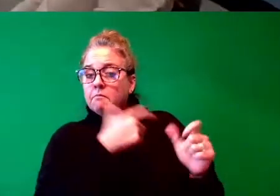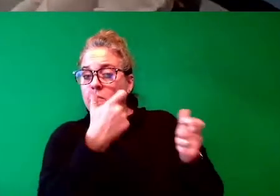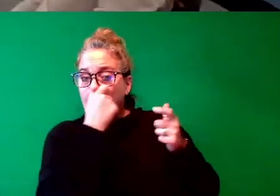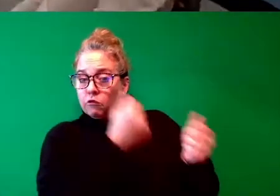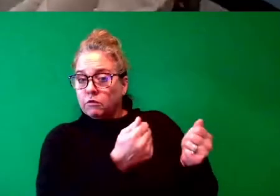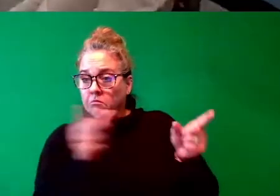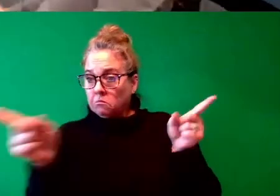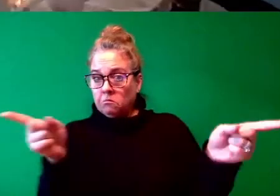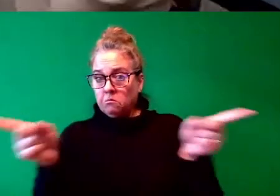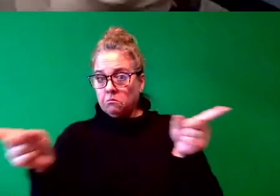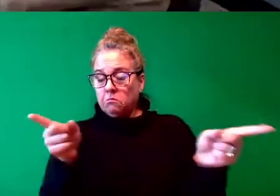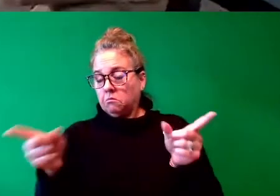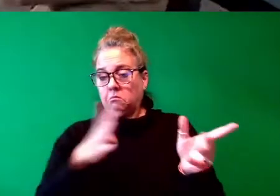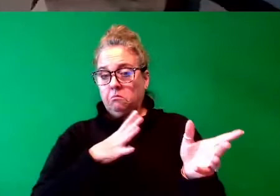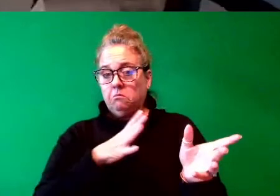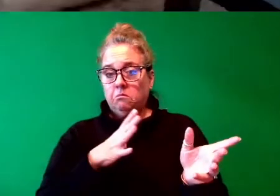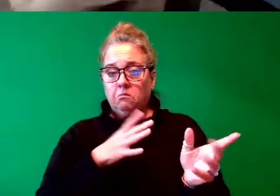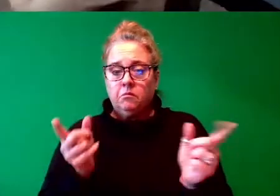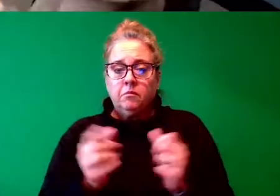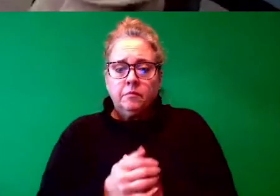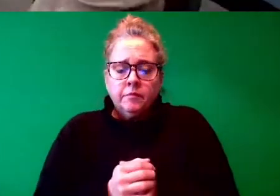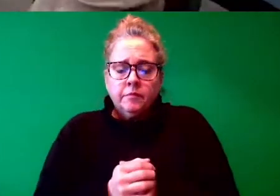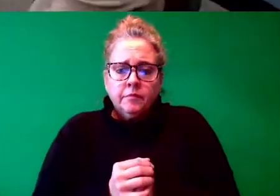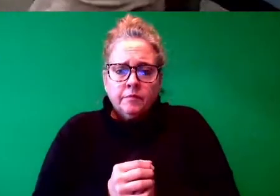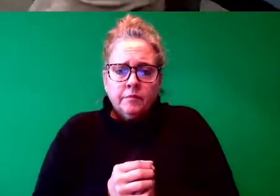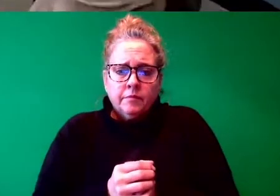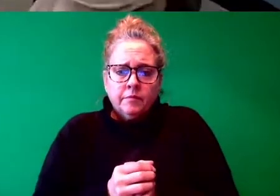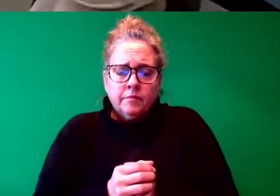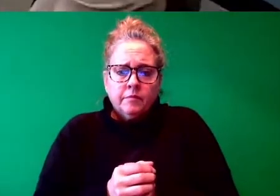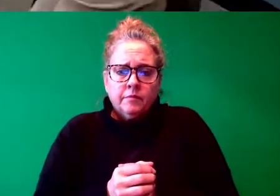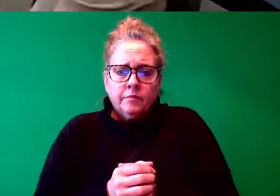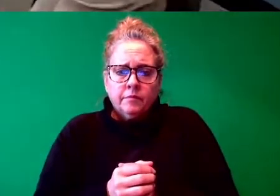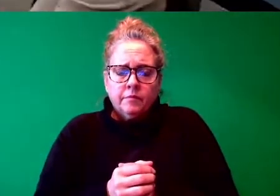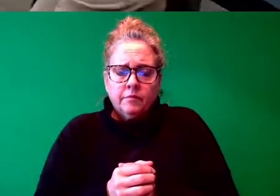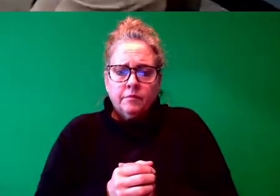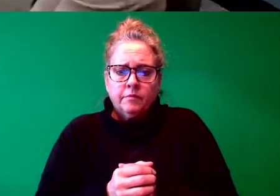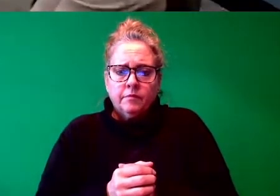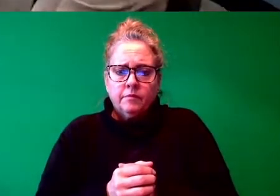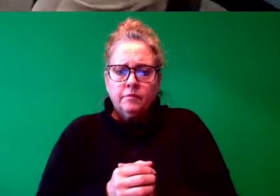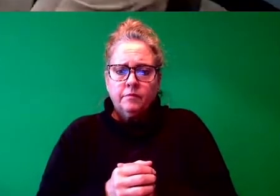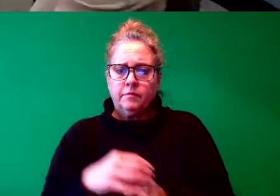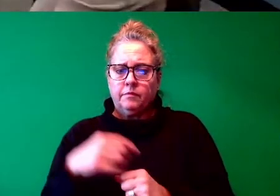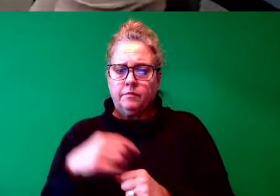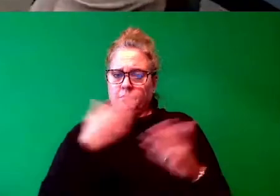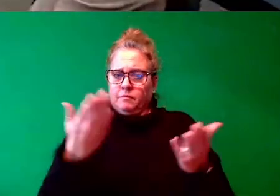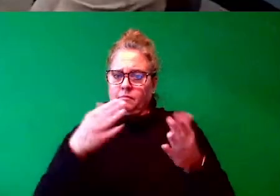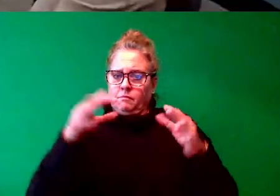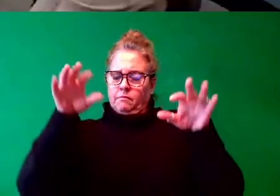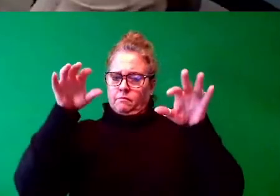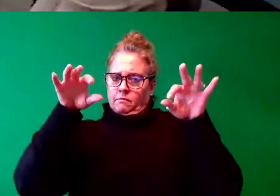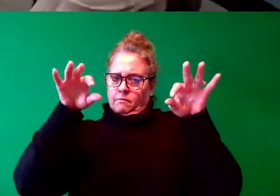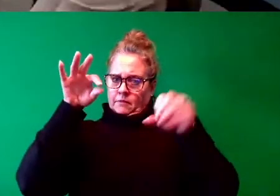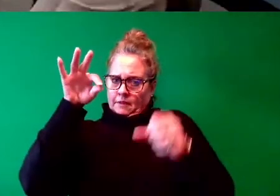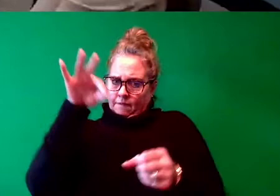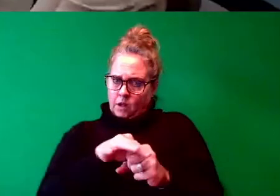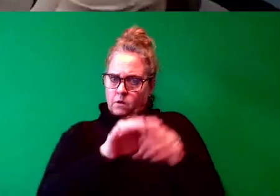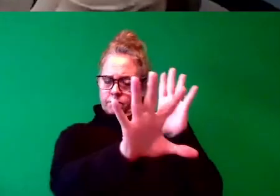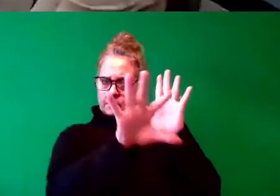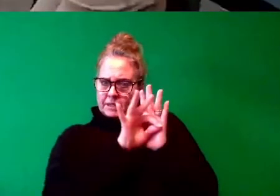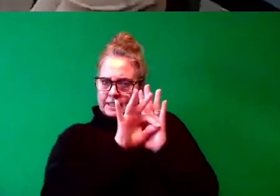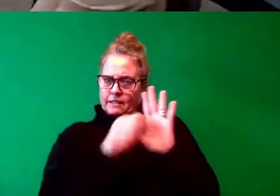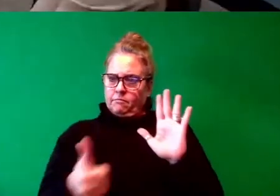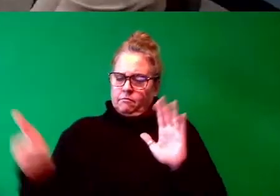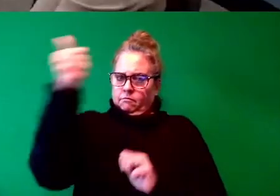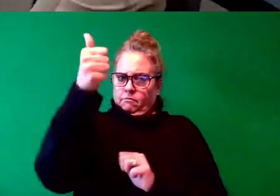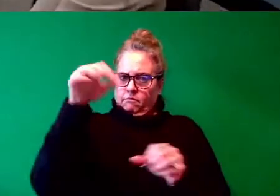And so we as elected officials try to do that, right? A couple of other examples, we could